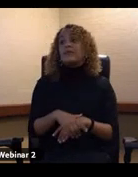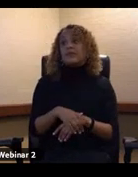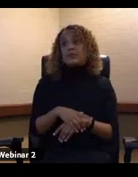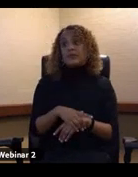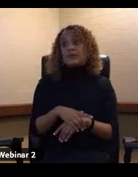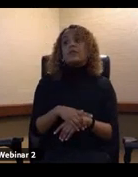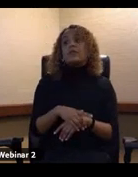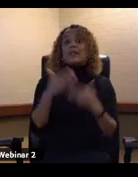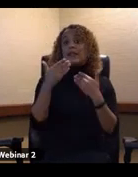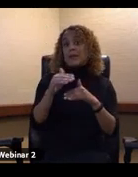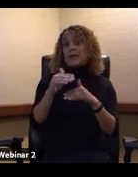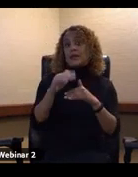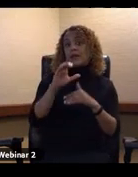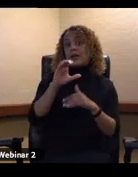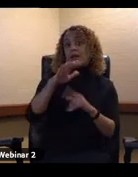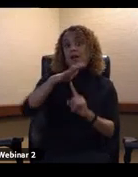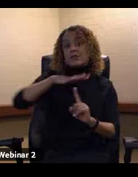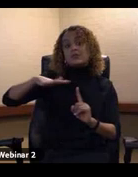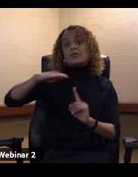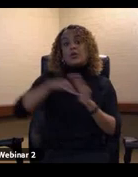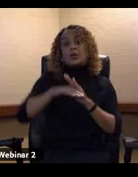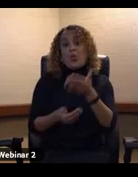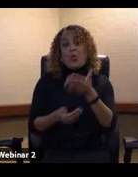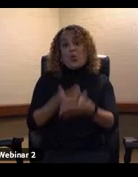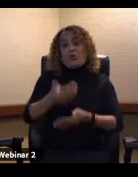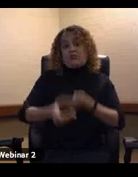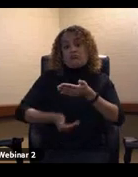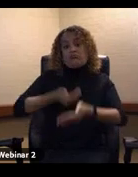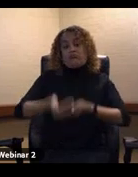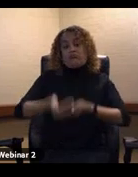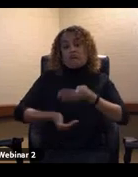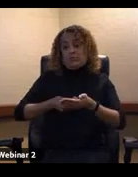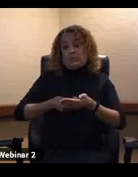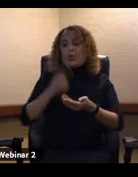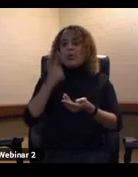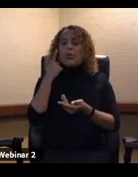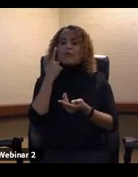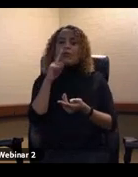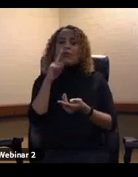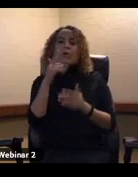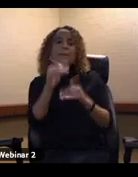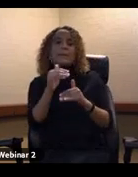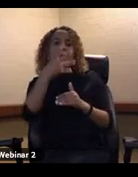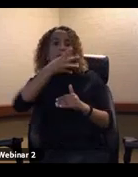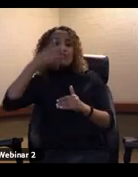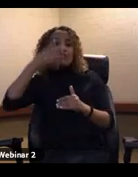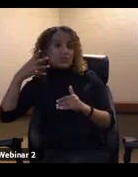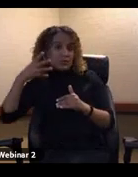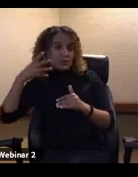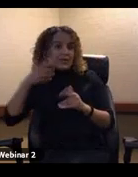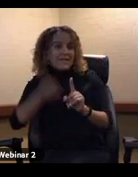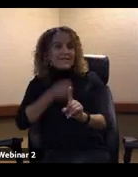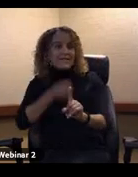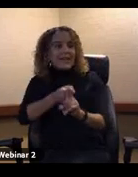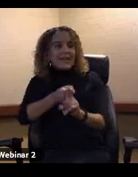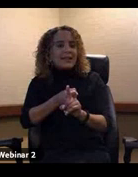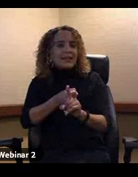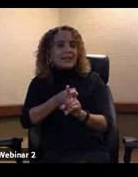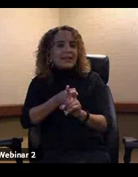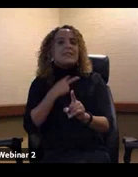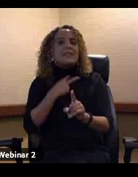except in the limited context of protection order proceedings or for limited immigration matters affecting a